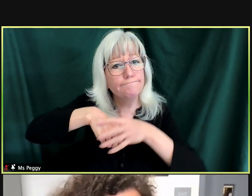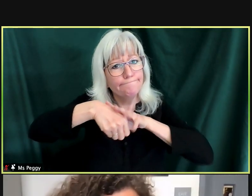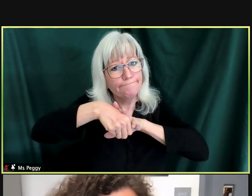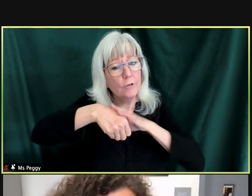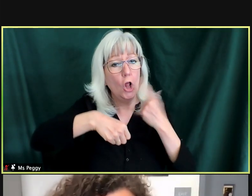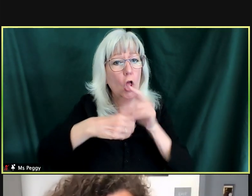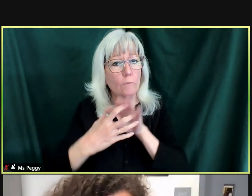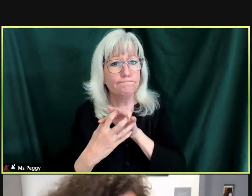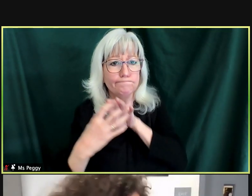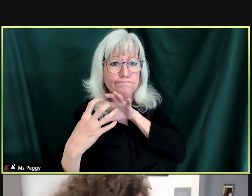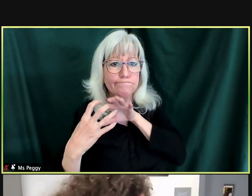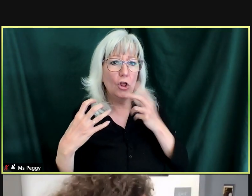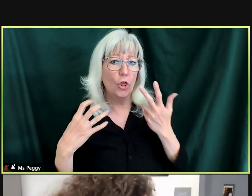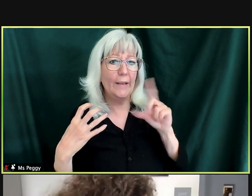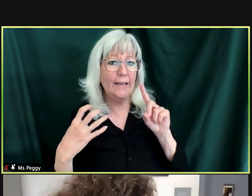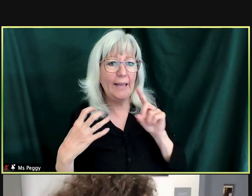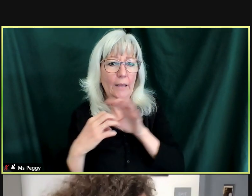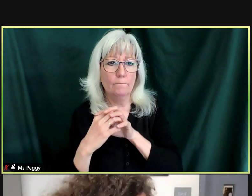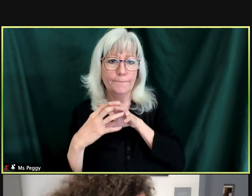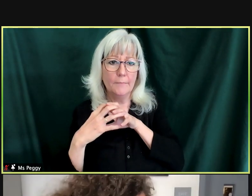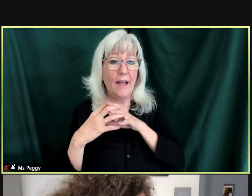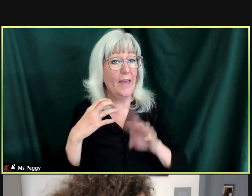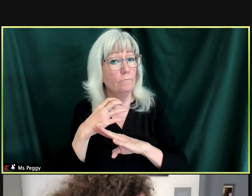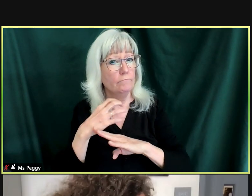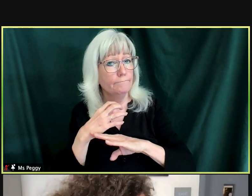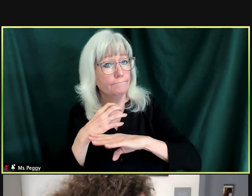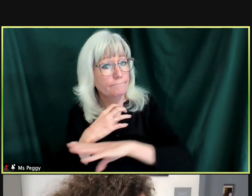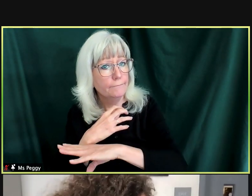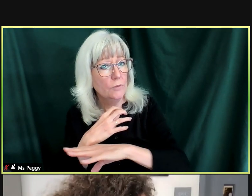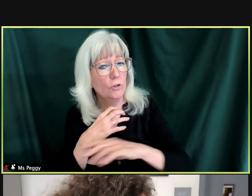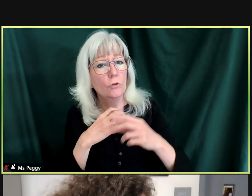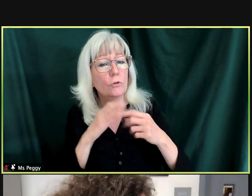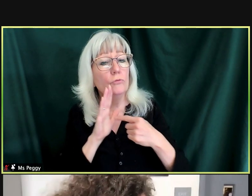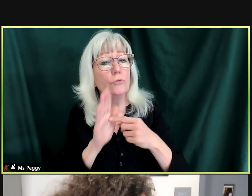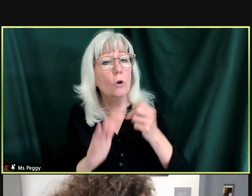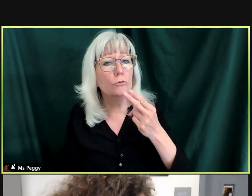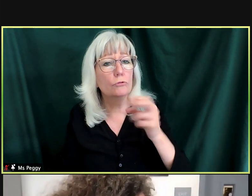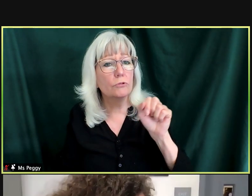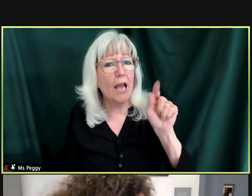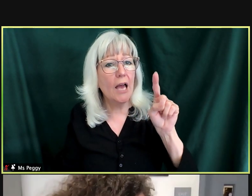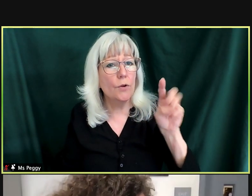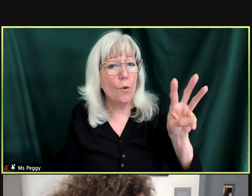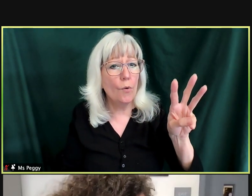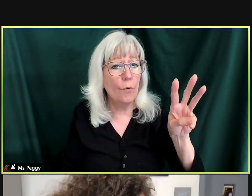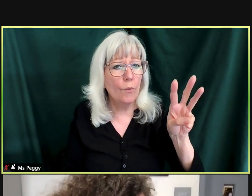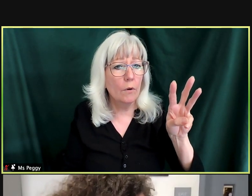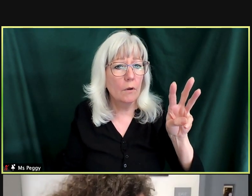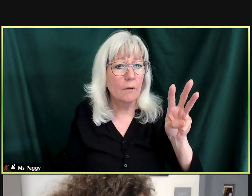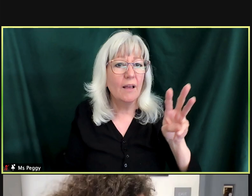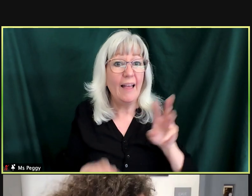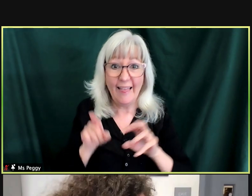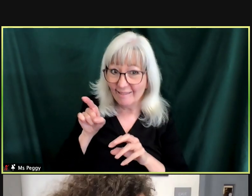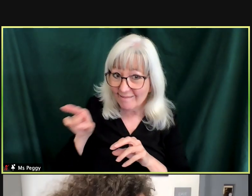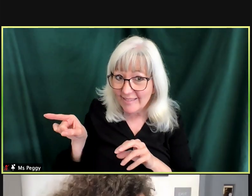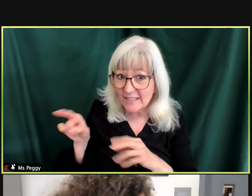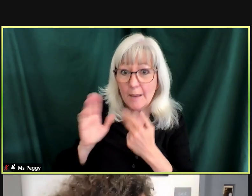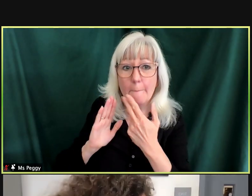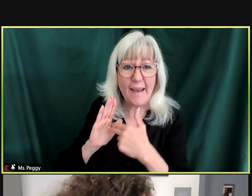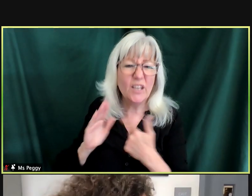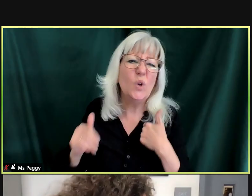them look 3D, and put a shadow on them. So we know how to do this.